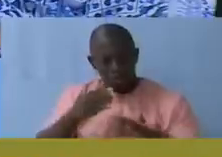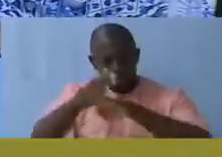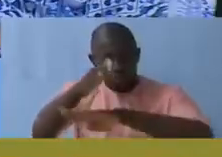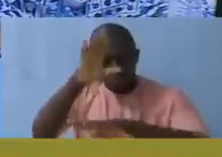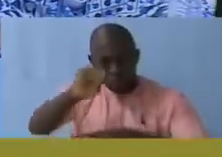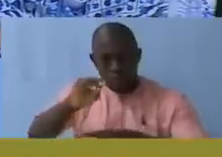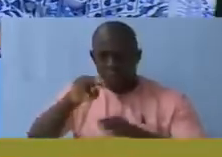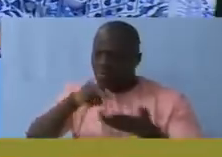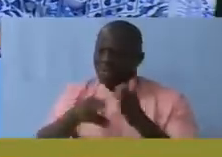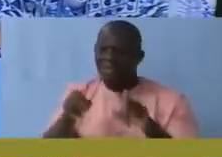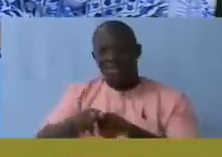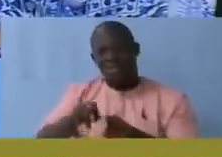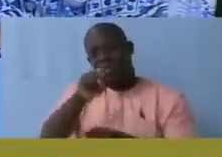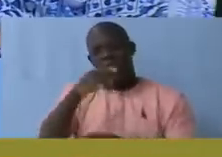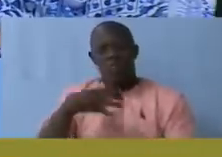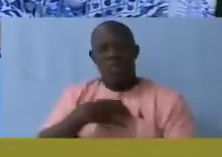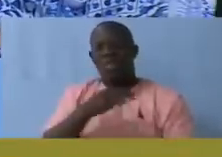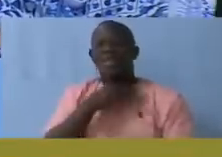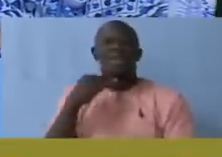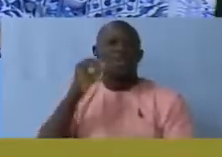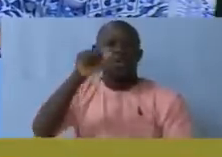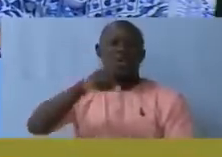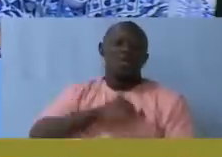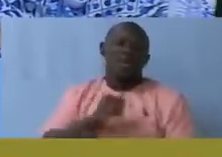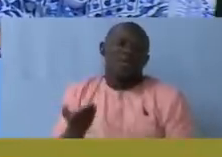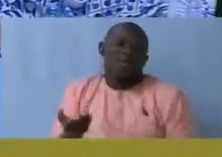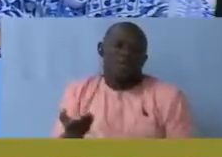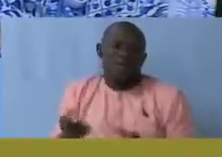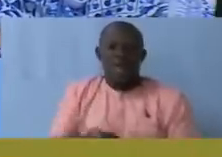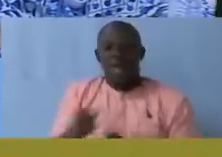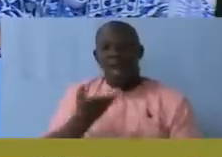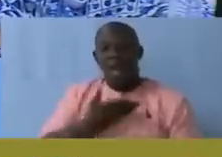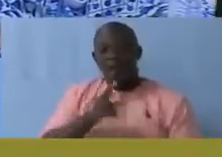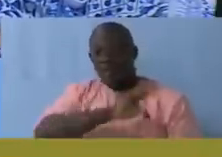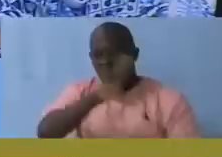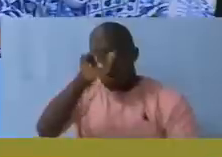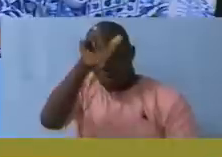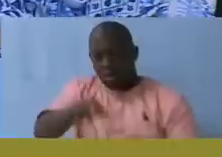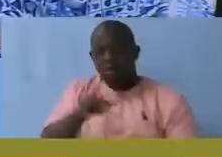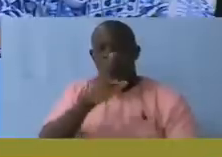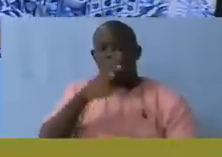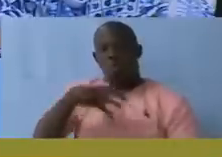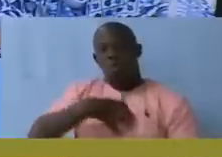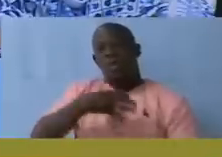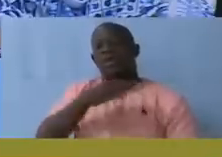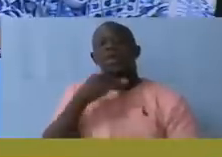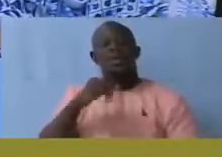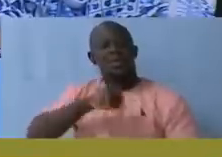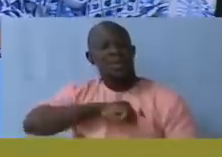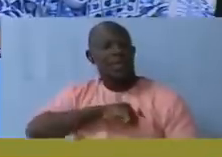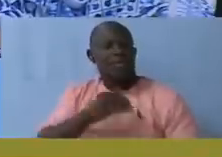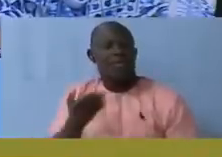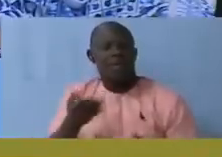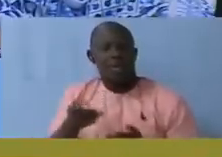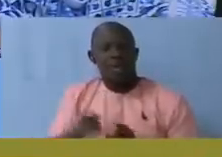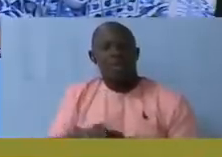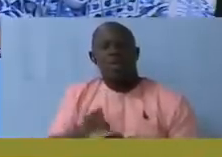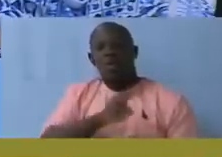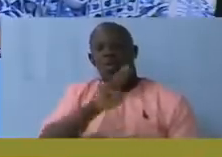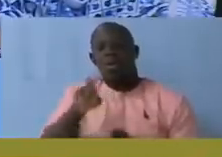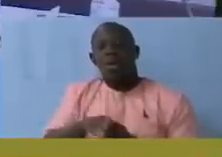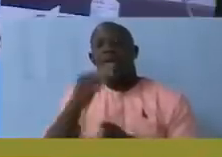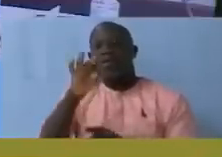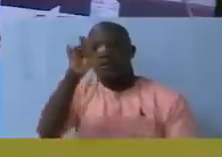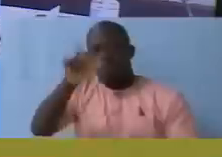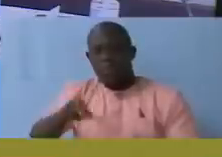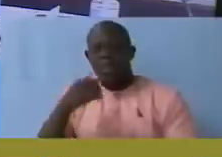So there is nobody who wants to commit suicide in a situation where, you know, you do what you are not asked